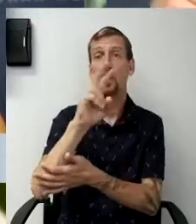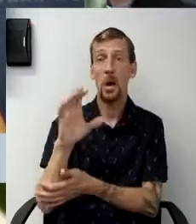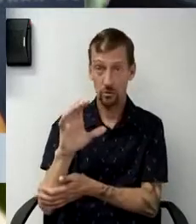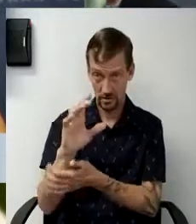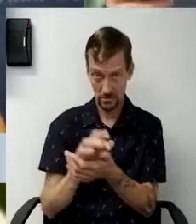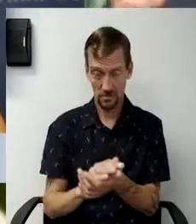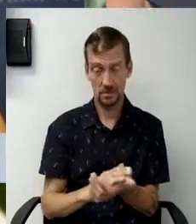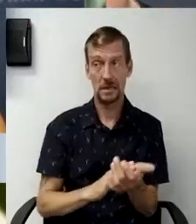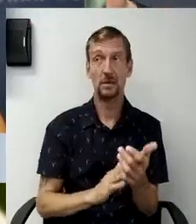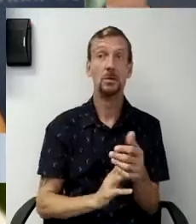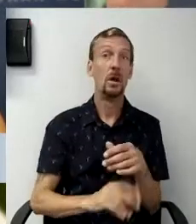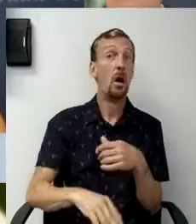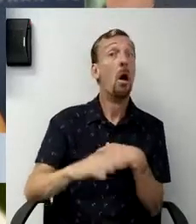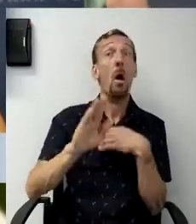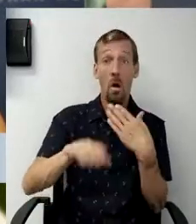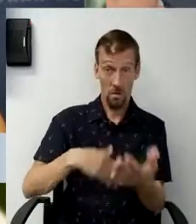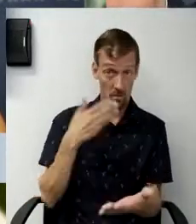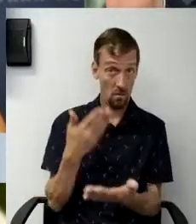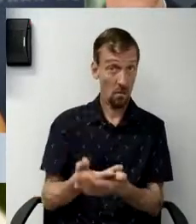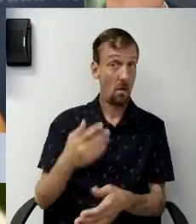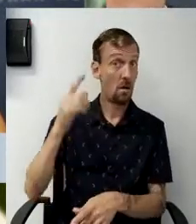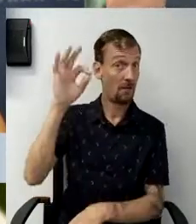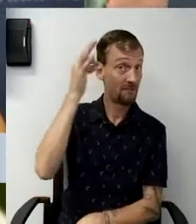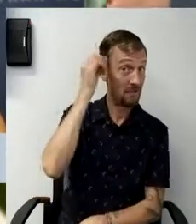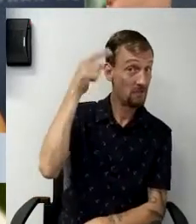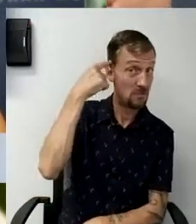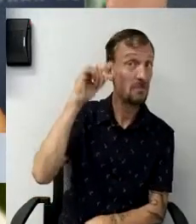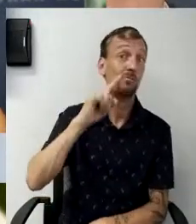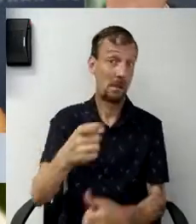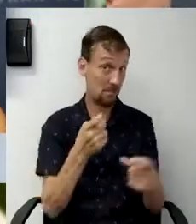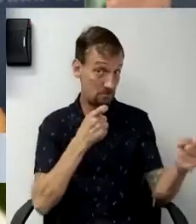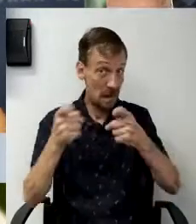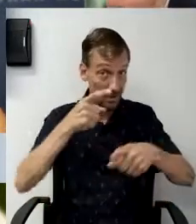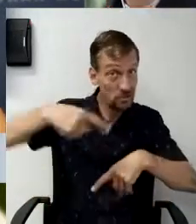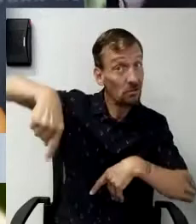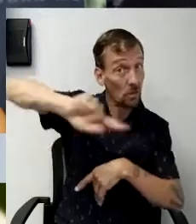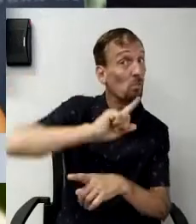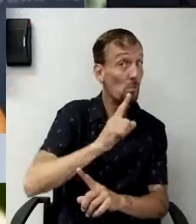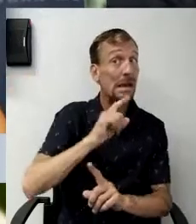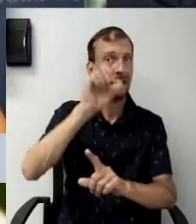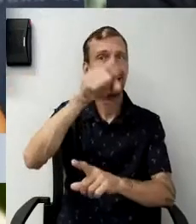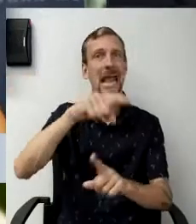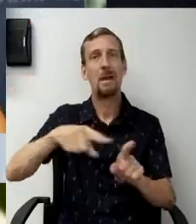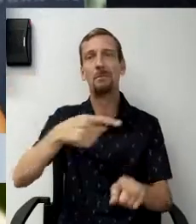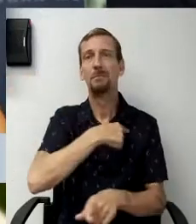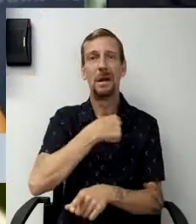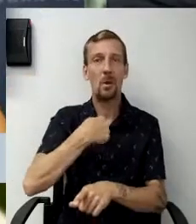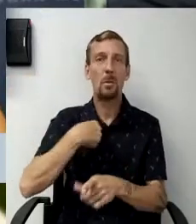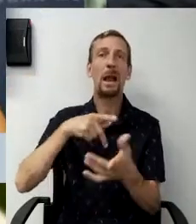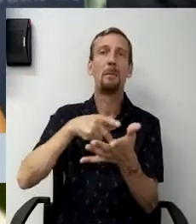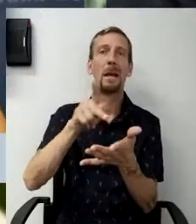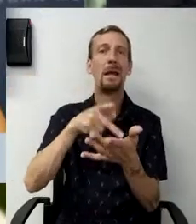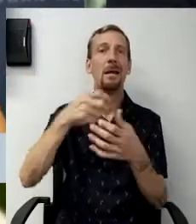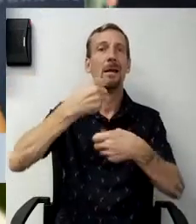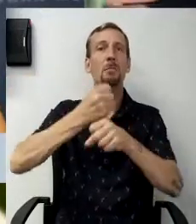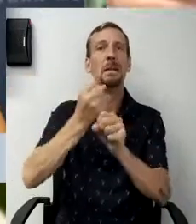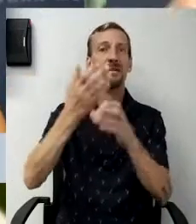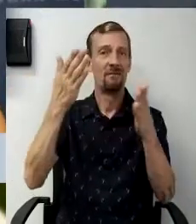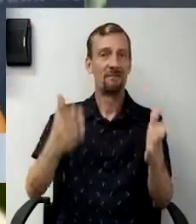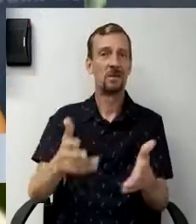the allocations are all being managed by the federal government, we are paying the manufacturer